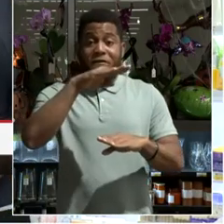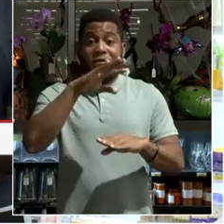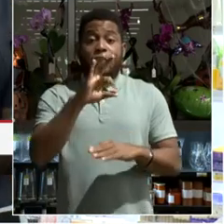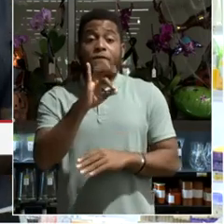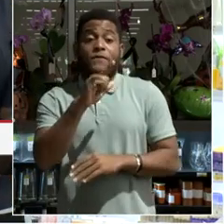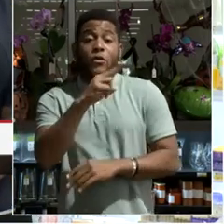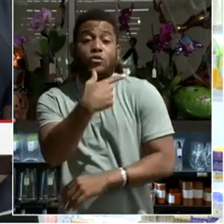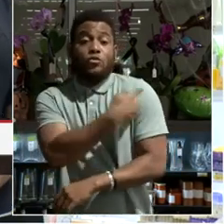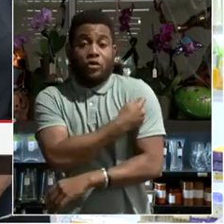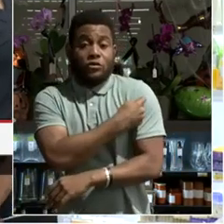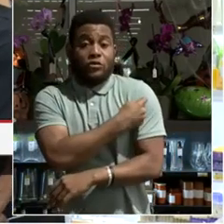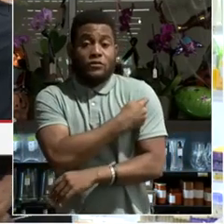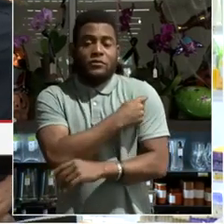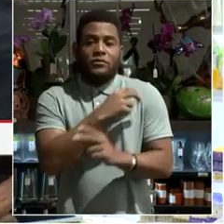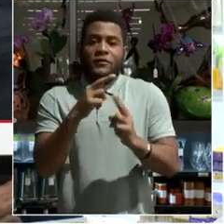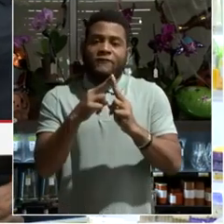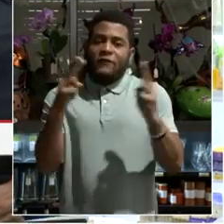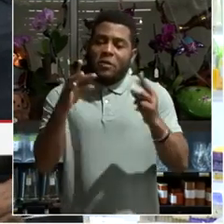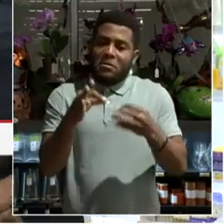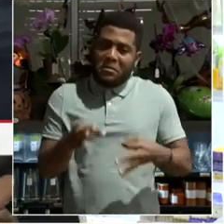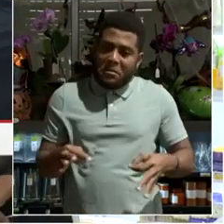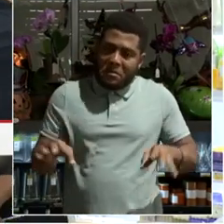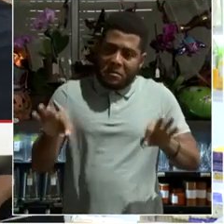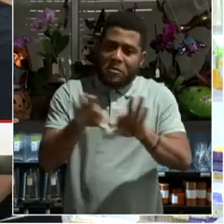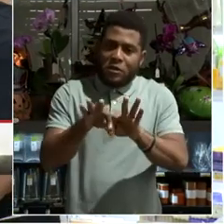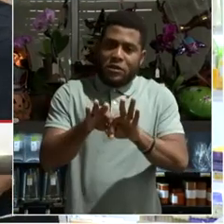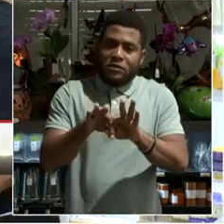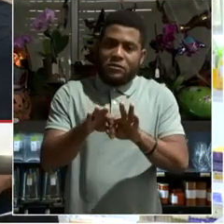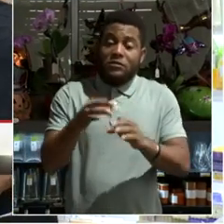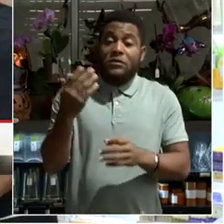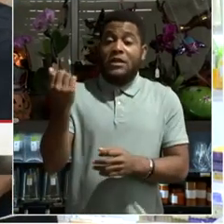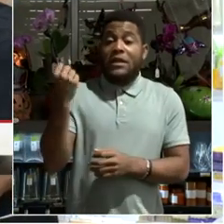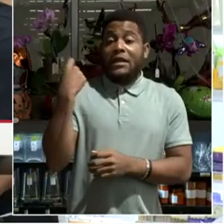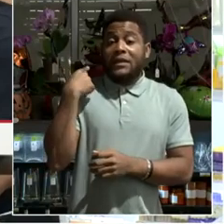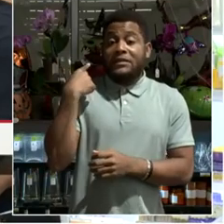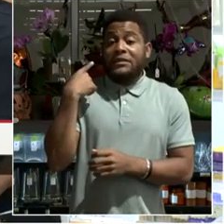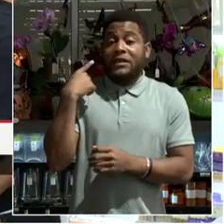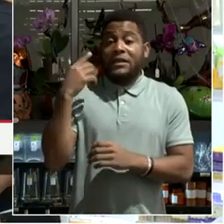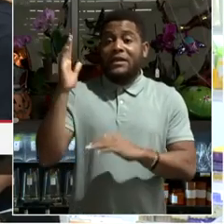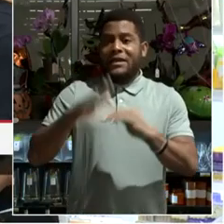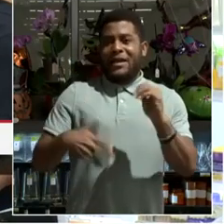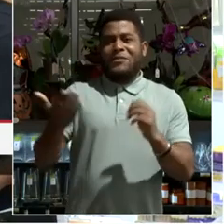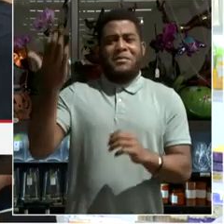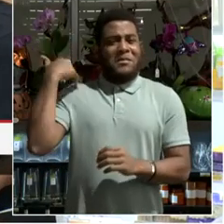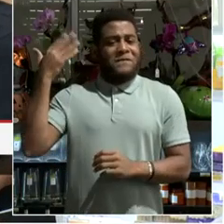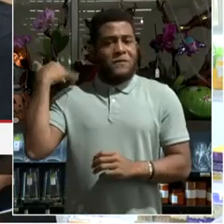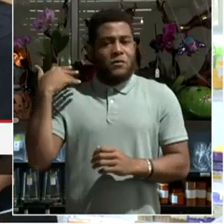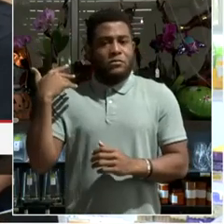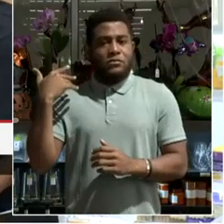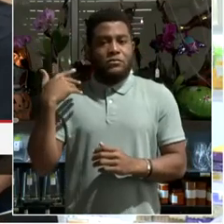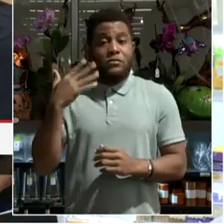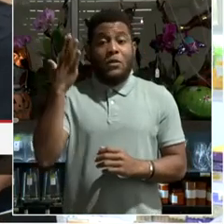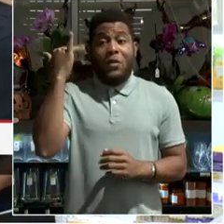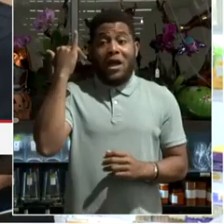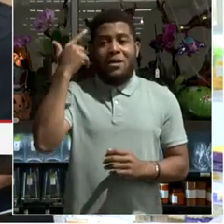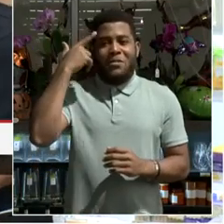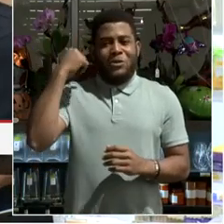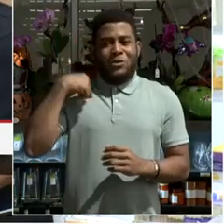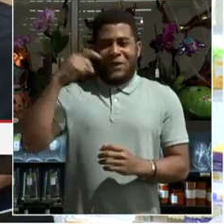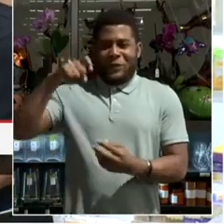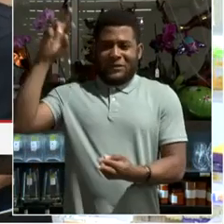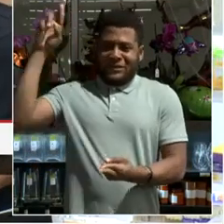more important last year and this year than it had been in the past to reduce the risk of people